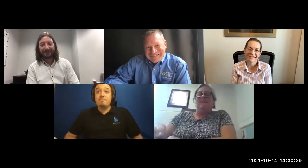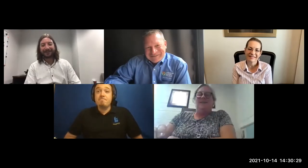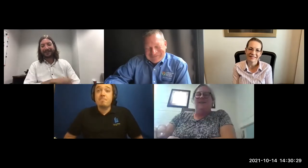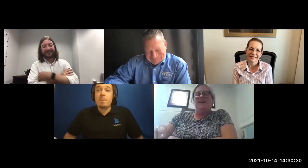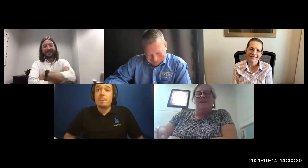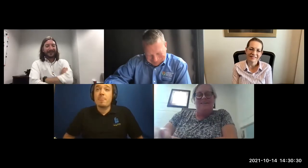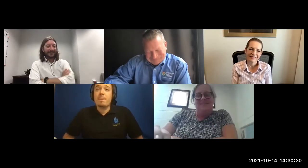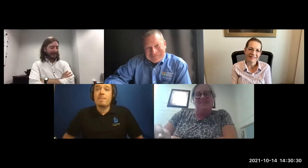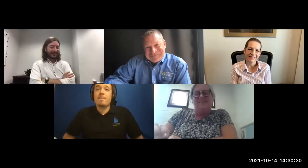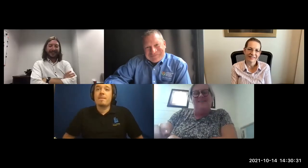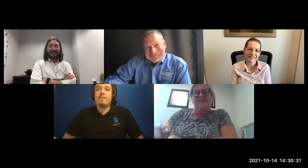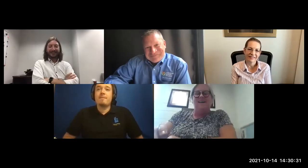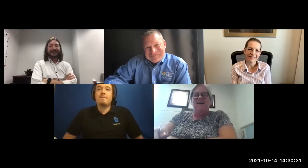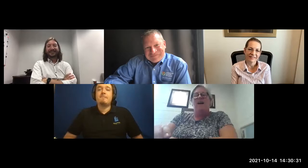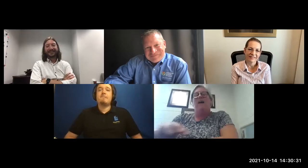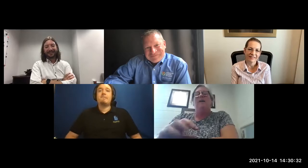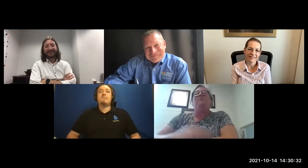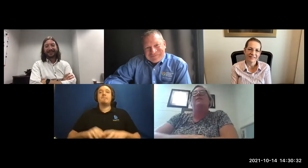Gretchen.